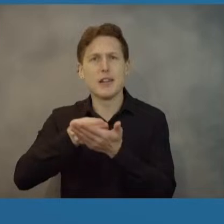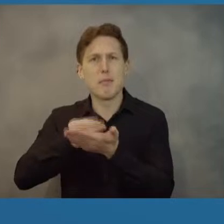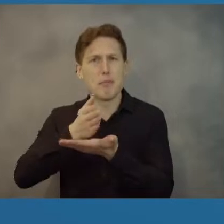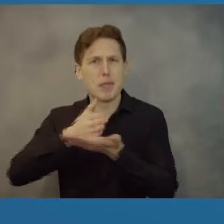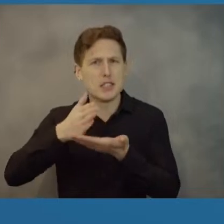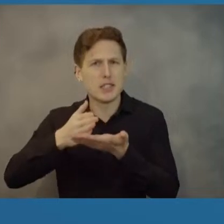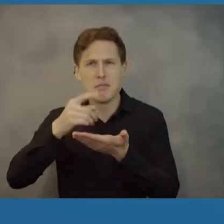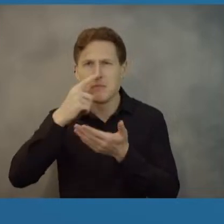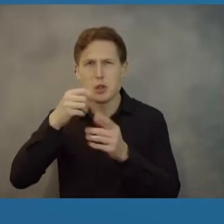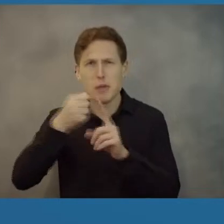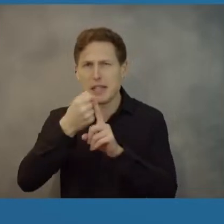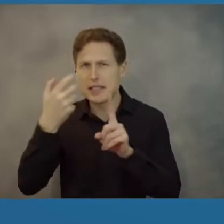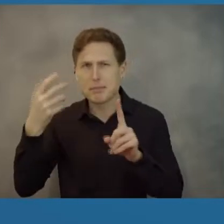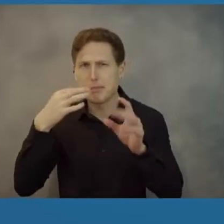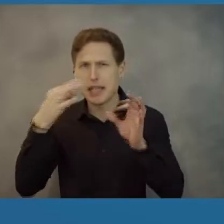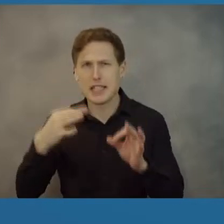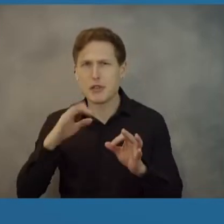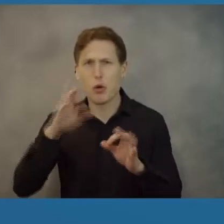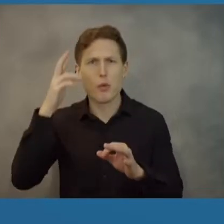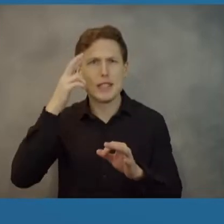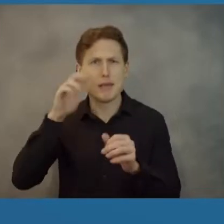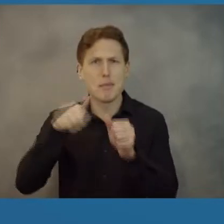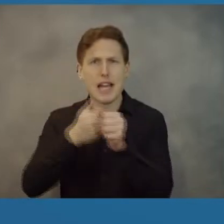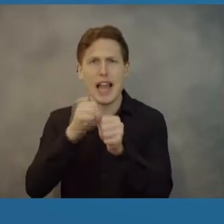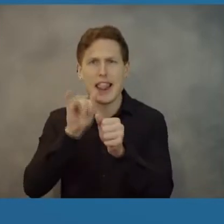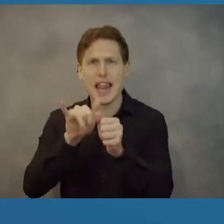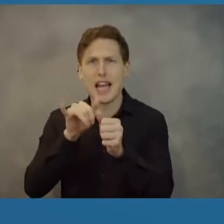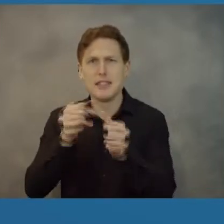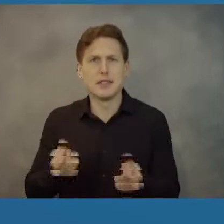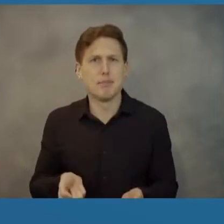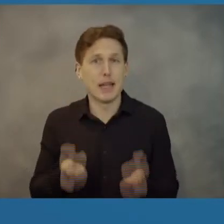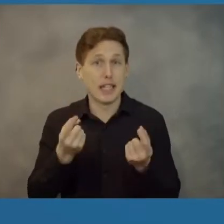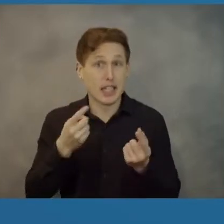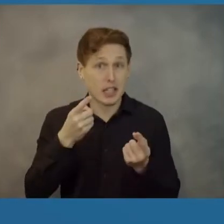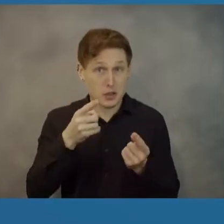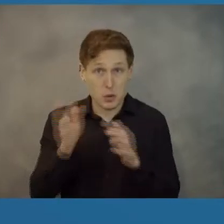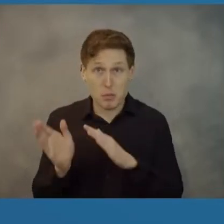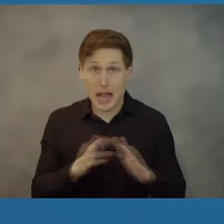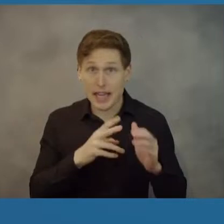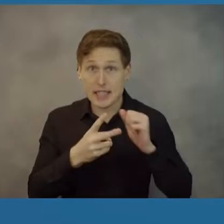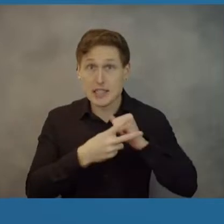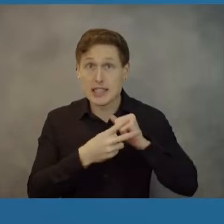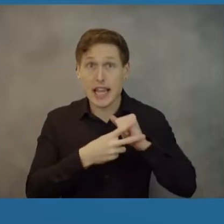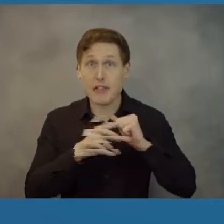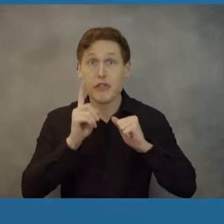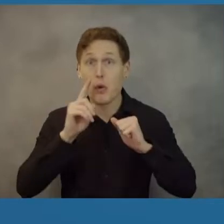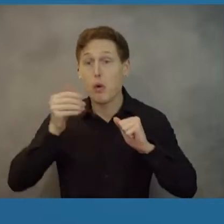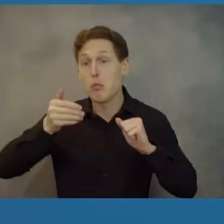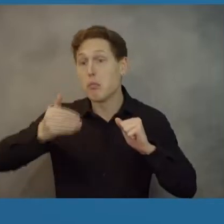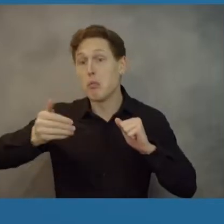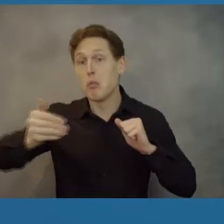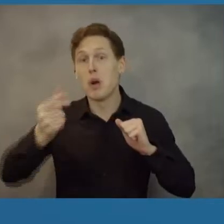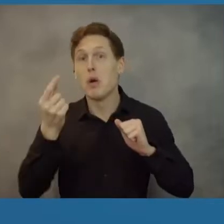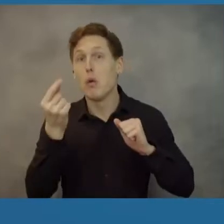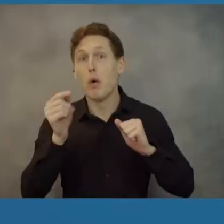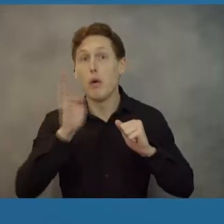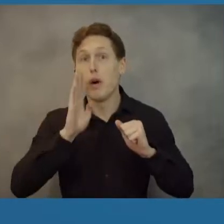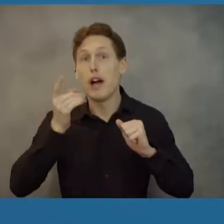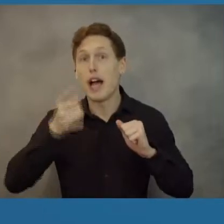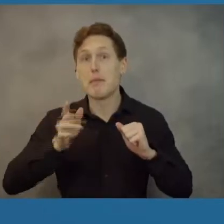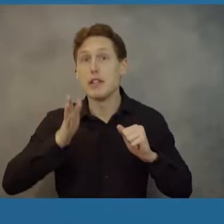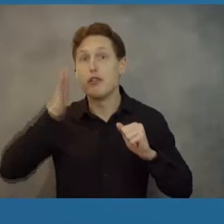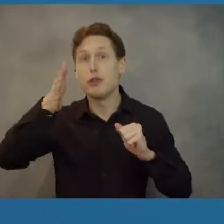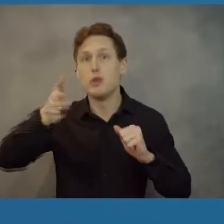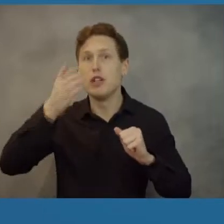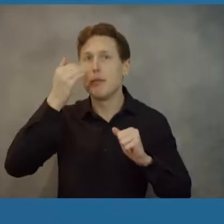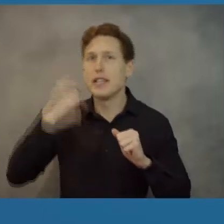spending? And are there any savings in that budget that account for, what's to come down the line, as we've been hearing of federal cuts